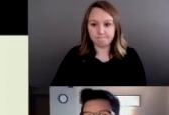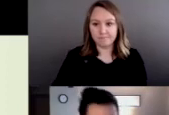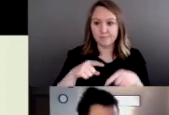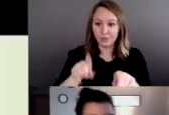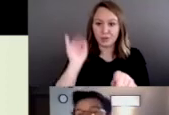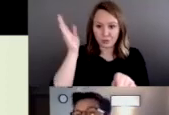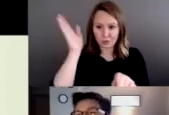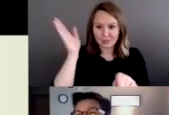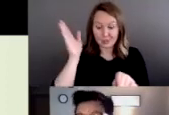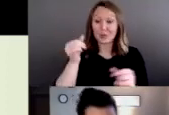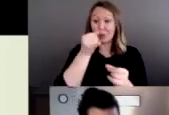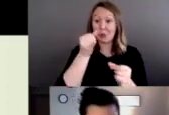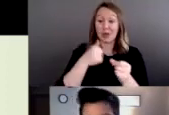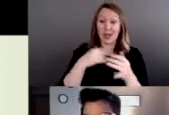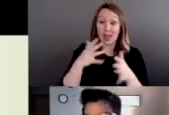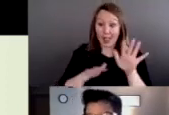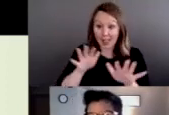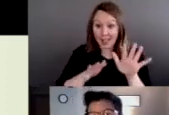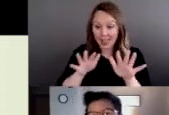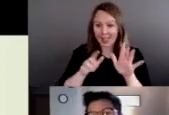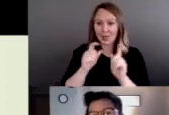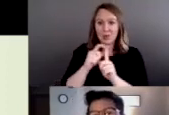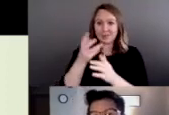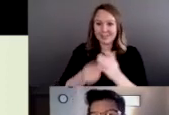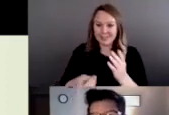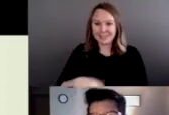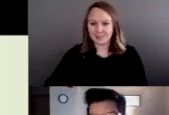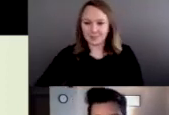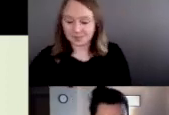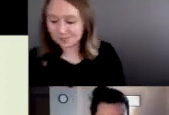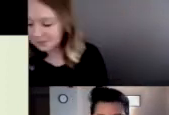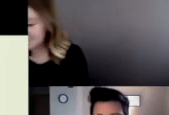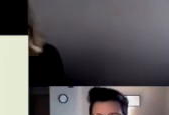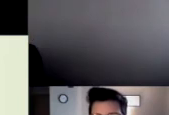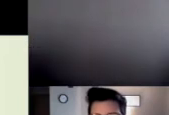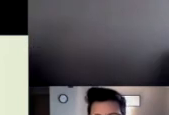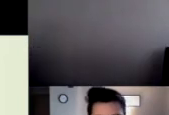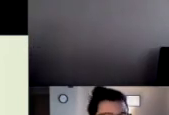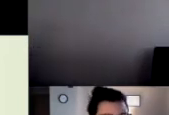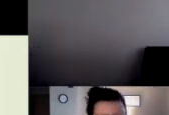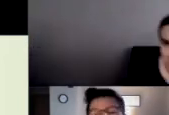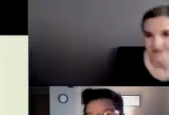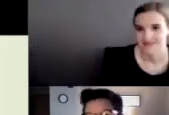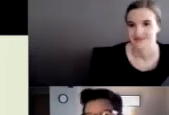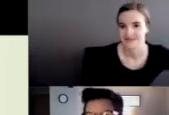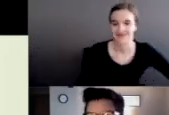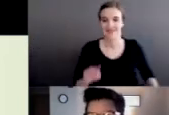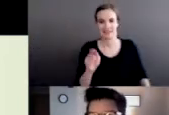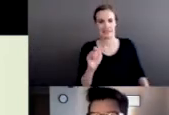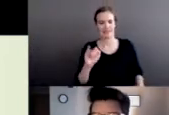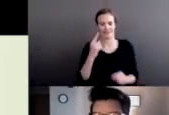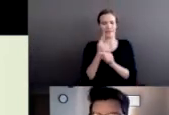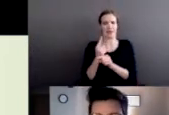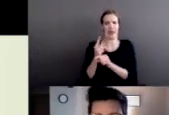presentation. Oh boy, losing my words. It's still early in some places. Thank you so